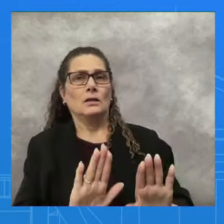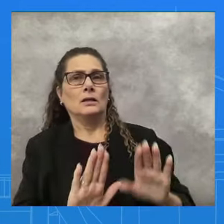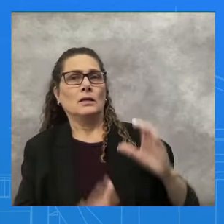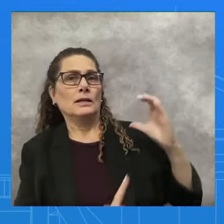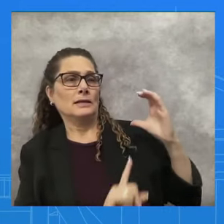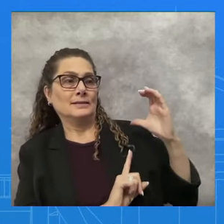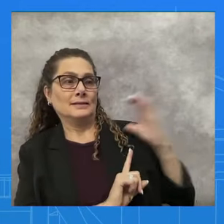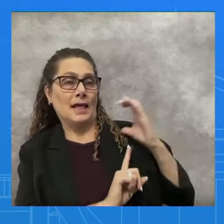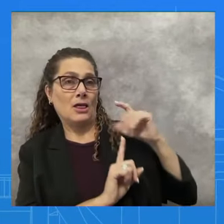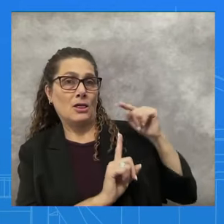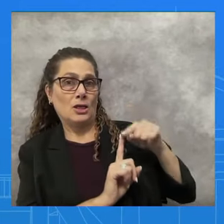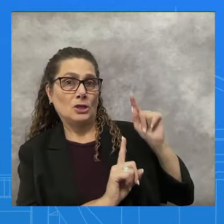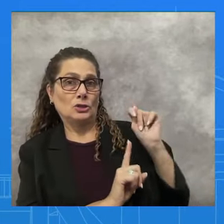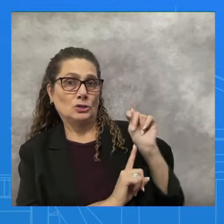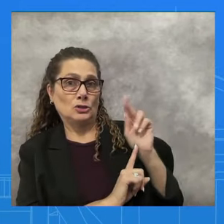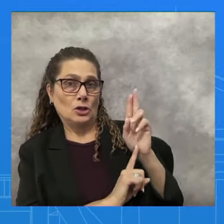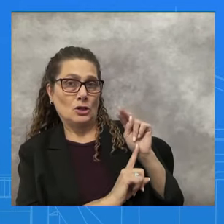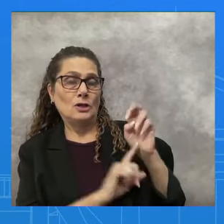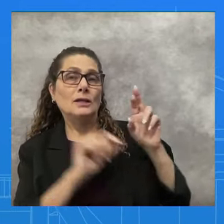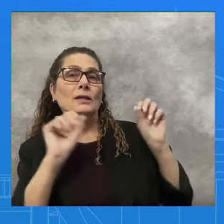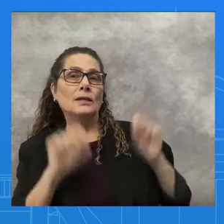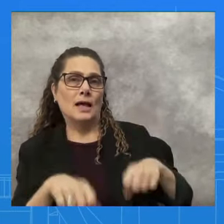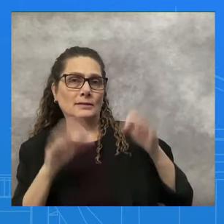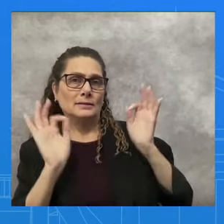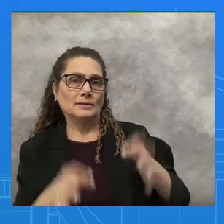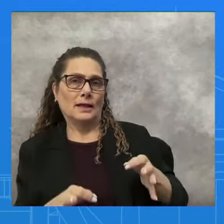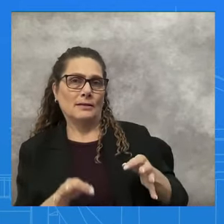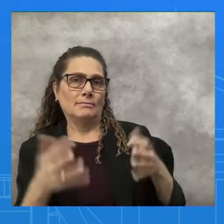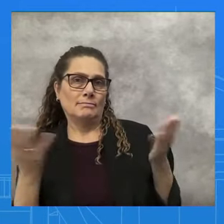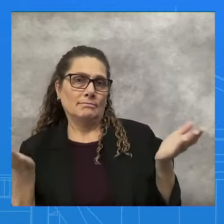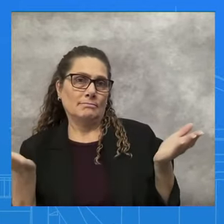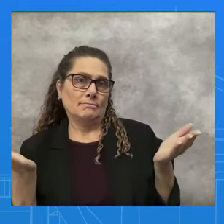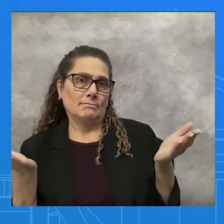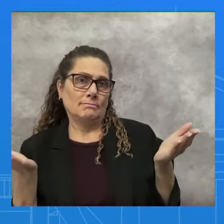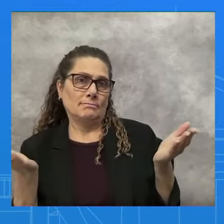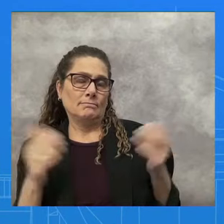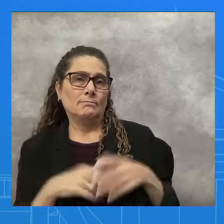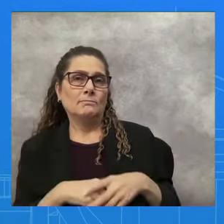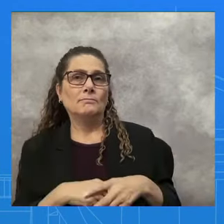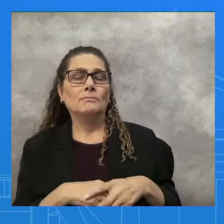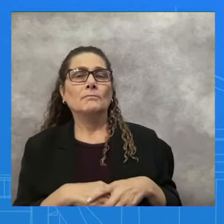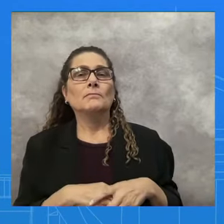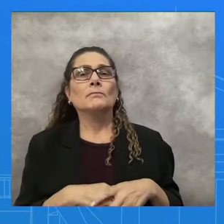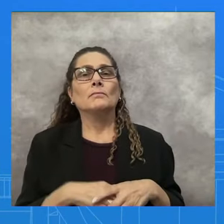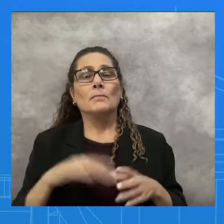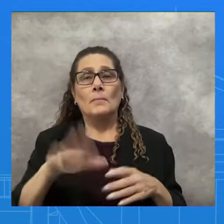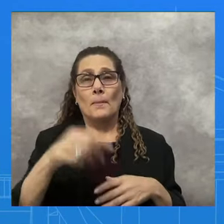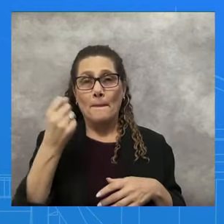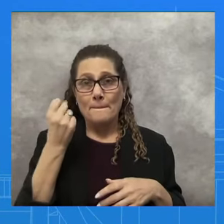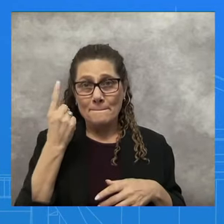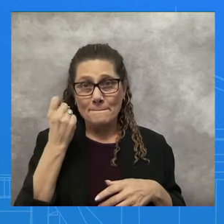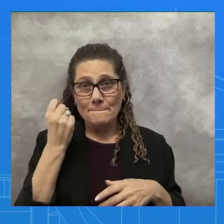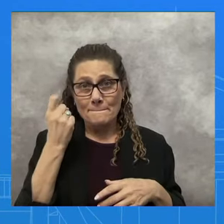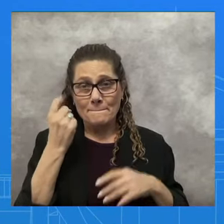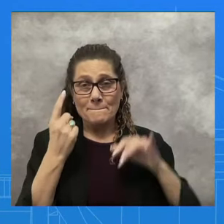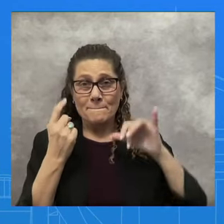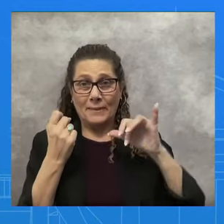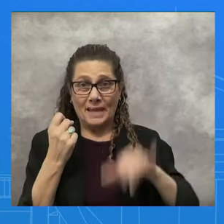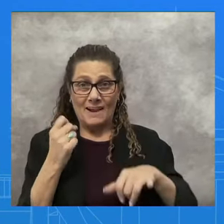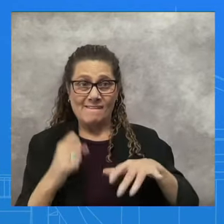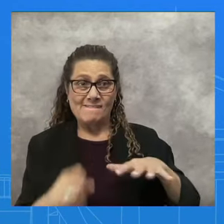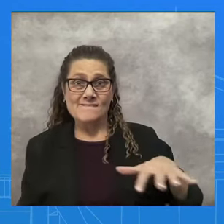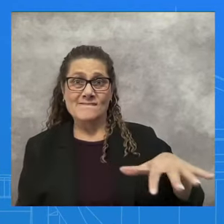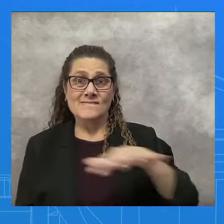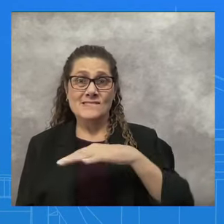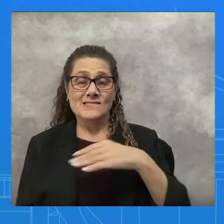how to share the information. It is based on information that we, again, are still in the process of analyzing and